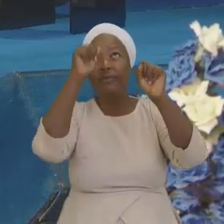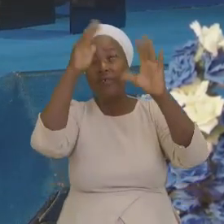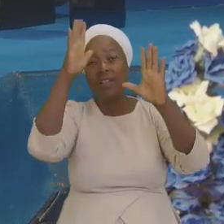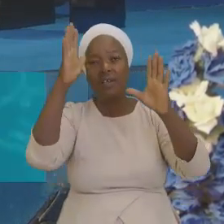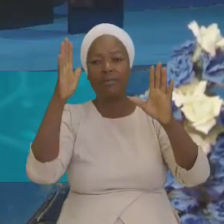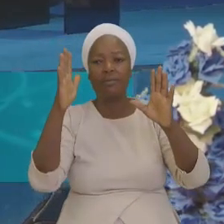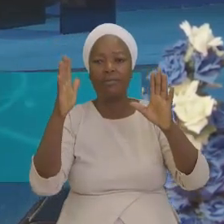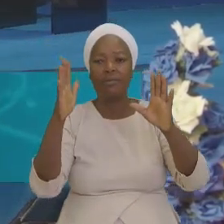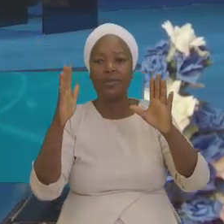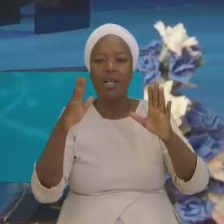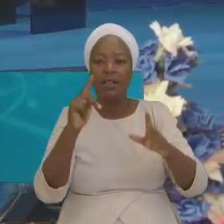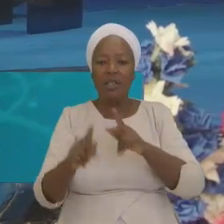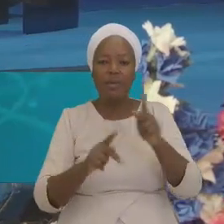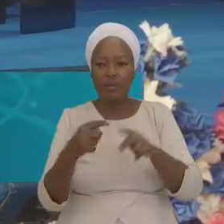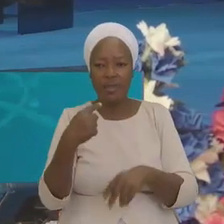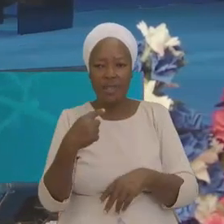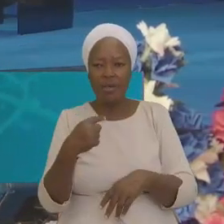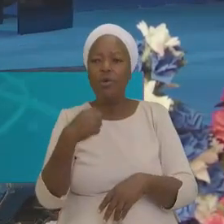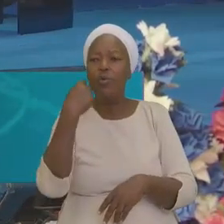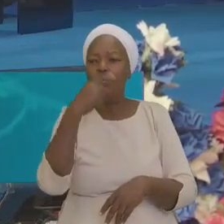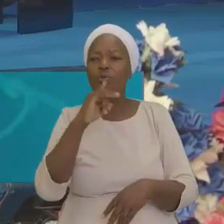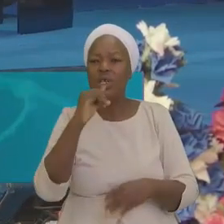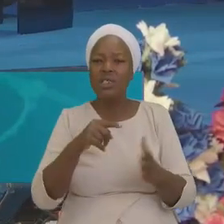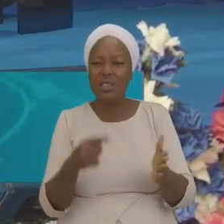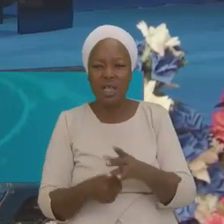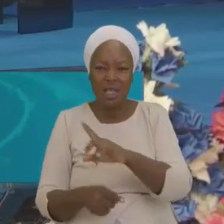The people said, who is this?